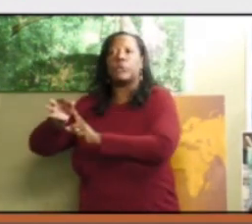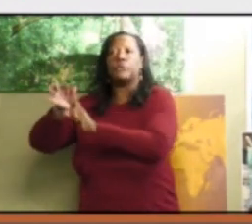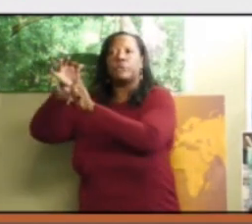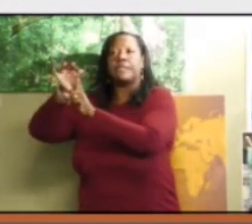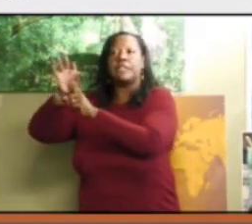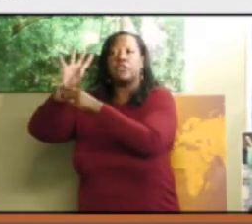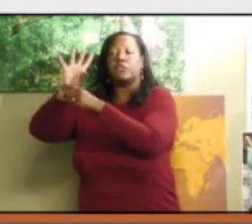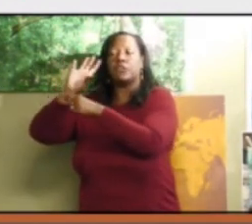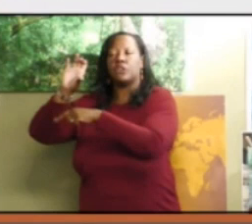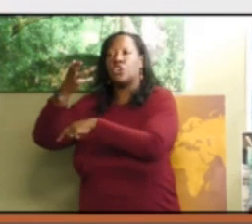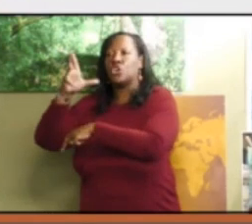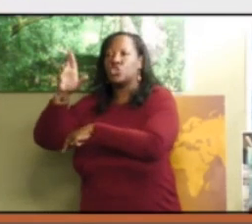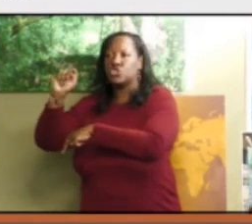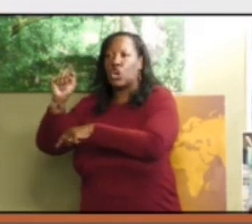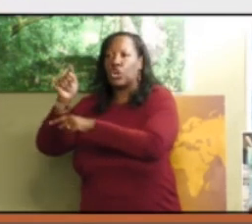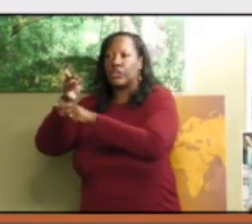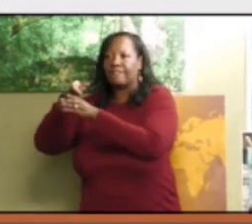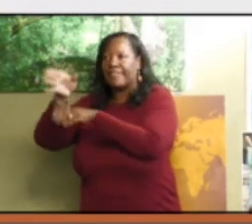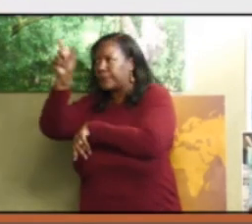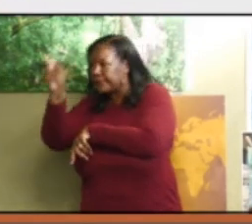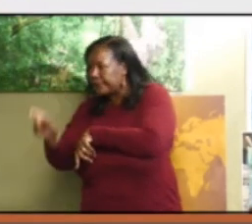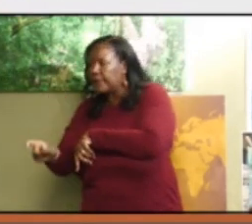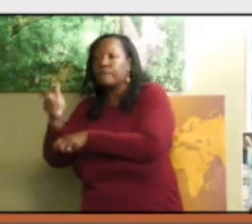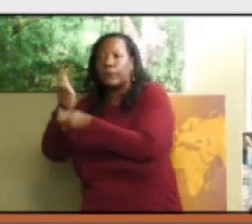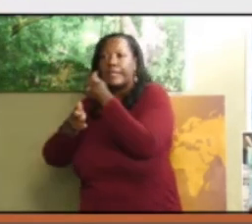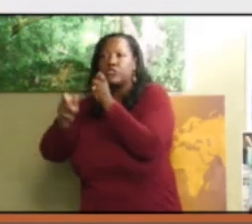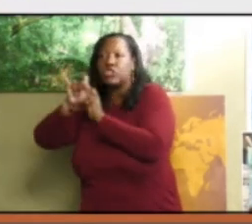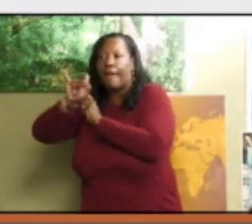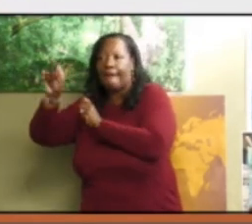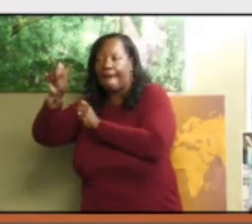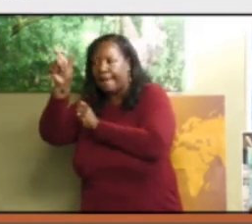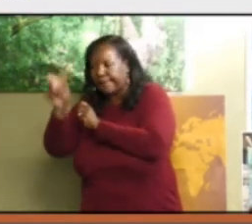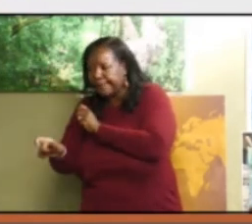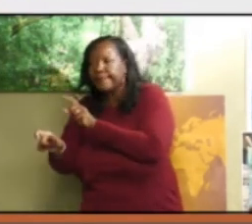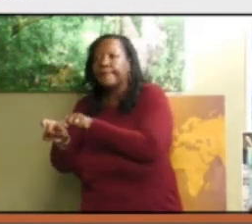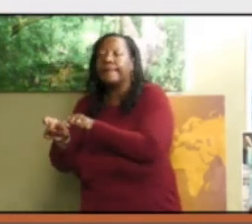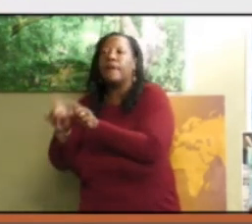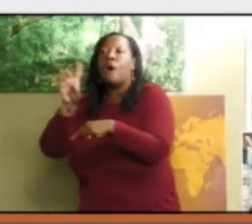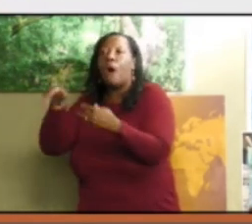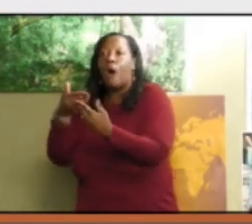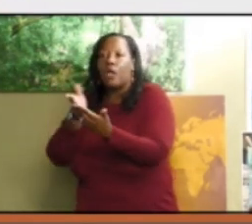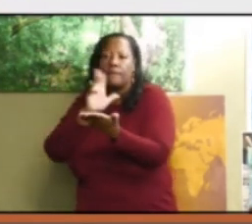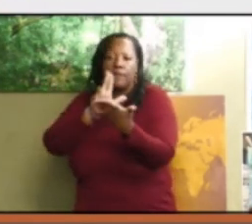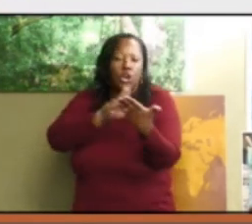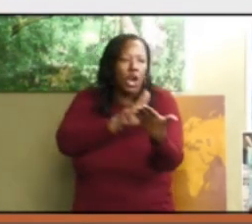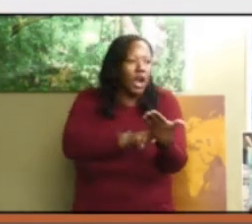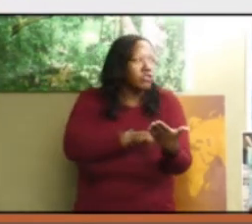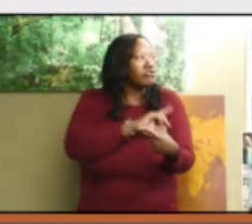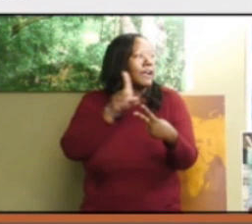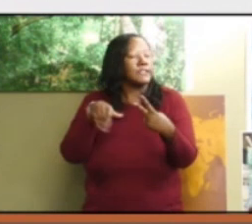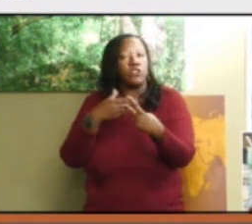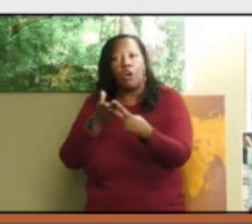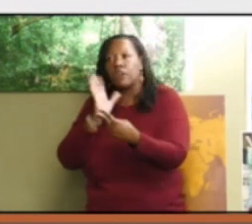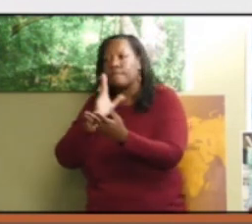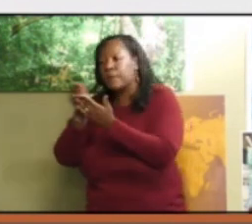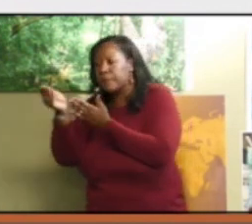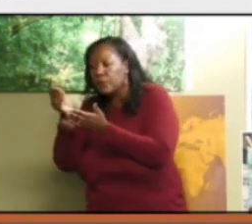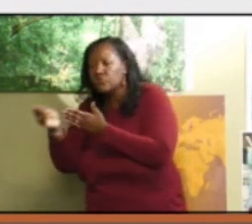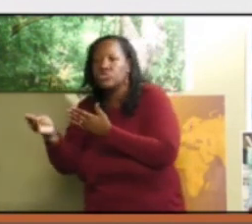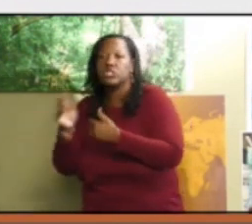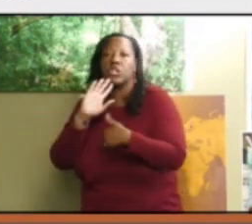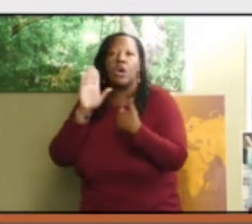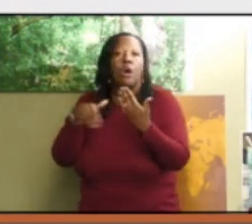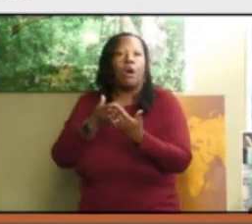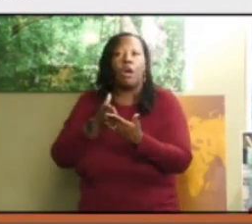have. And so all of our contractual services, all of our purchase orders, contracts,